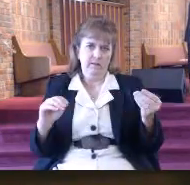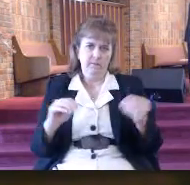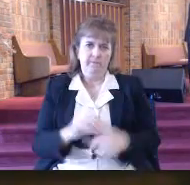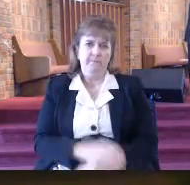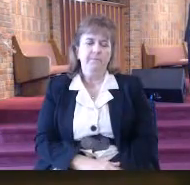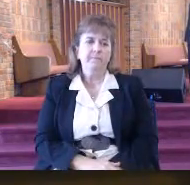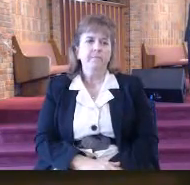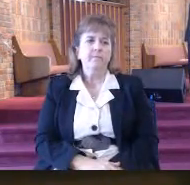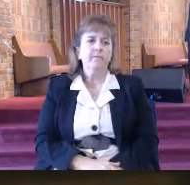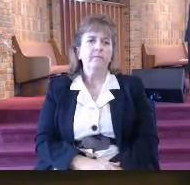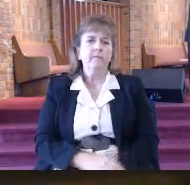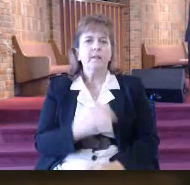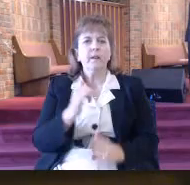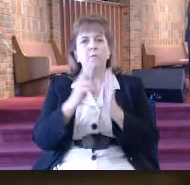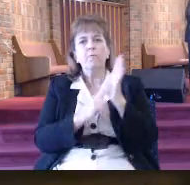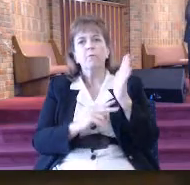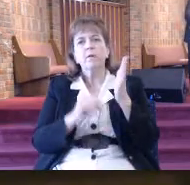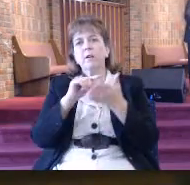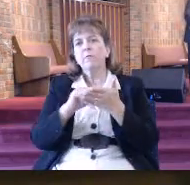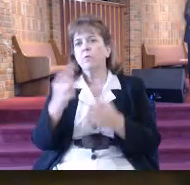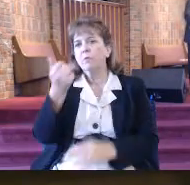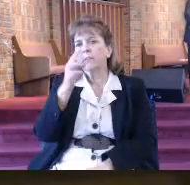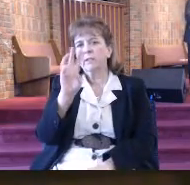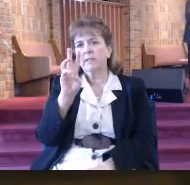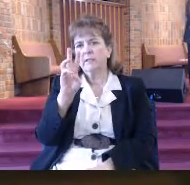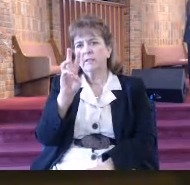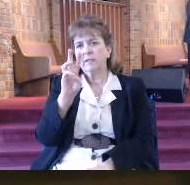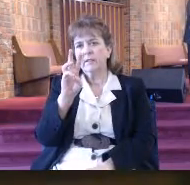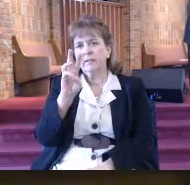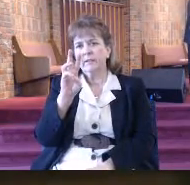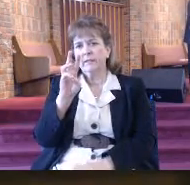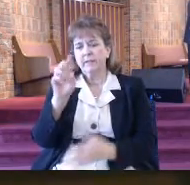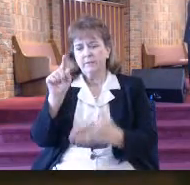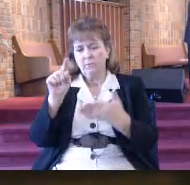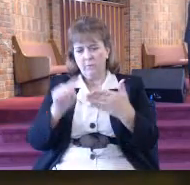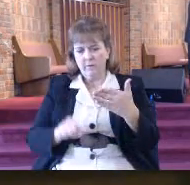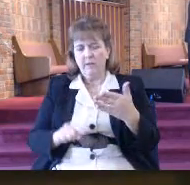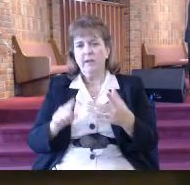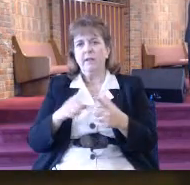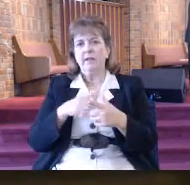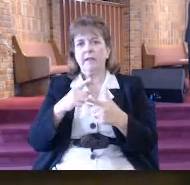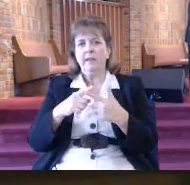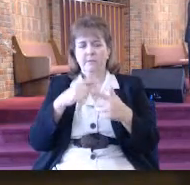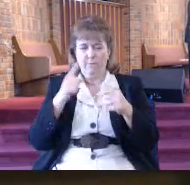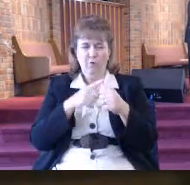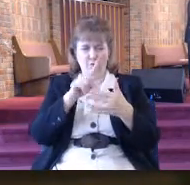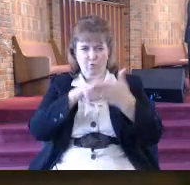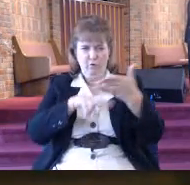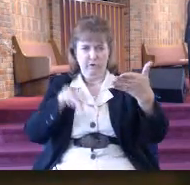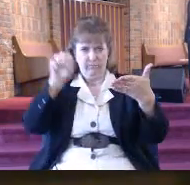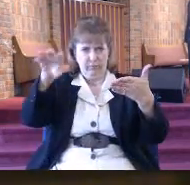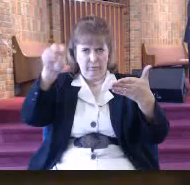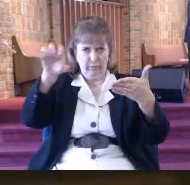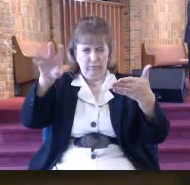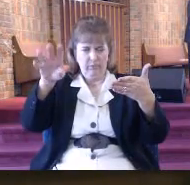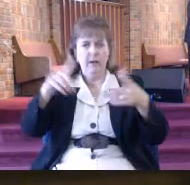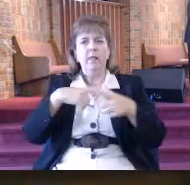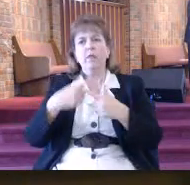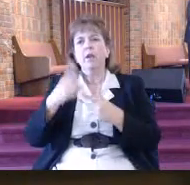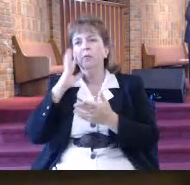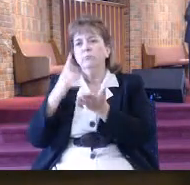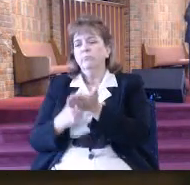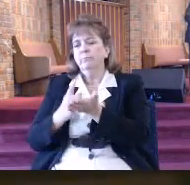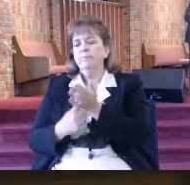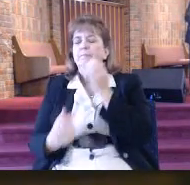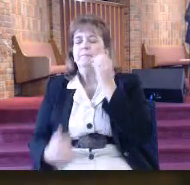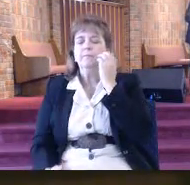I'd like for us to start reading in the 16th verse. Read through the material that is here, and then we'll come back and make observations concerning it.